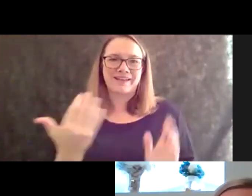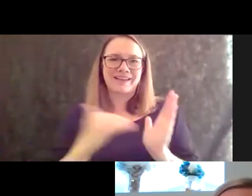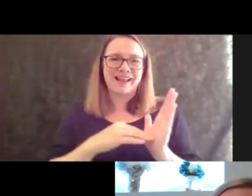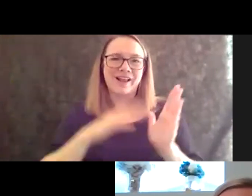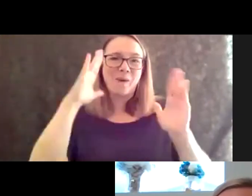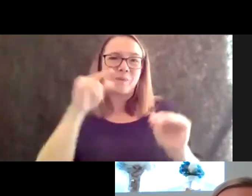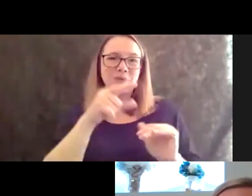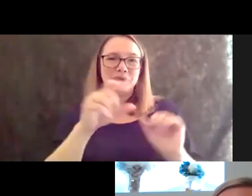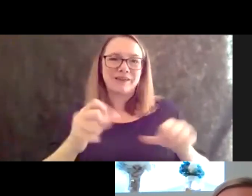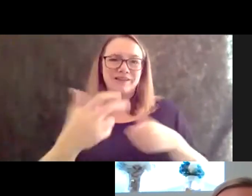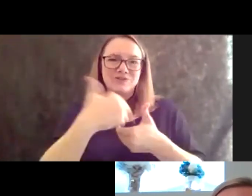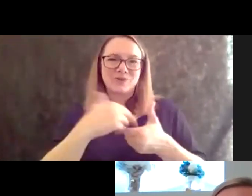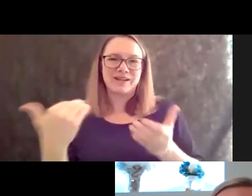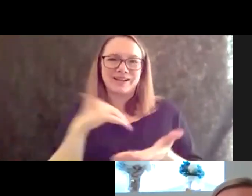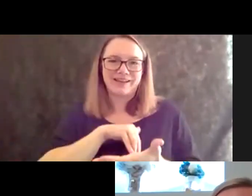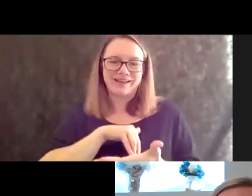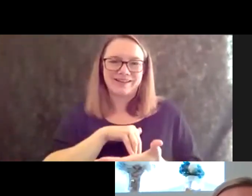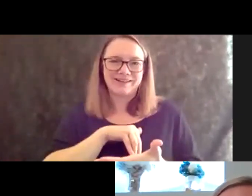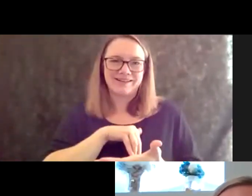join us.